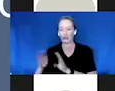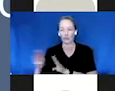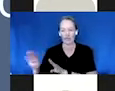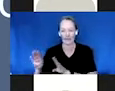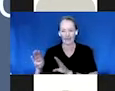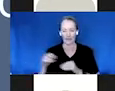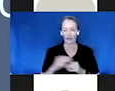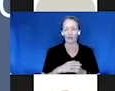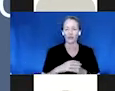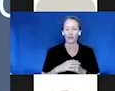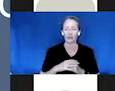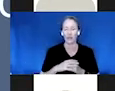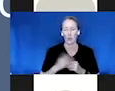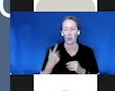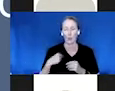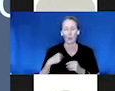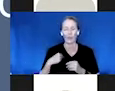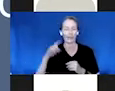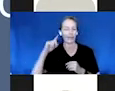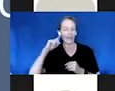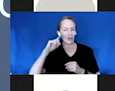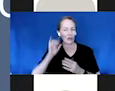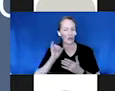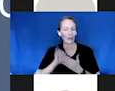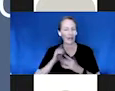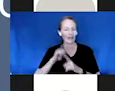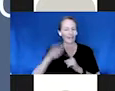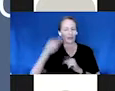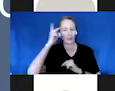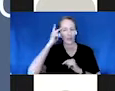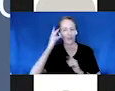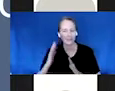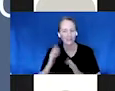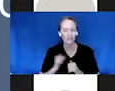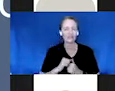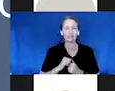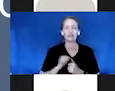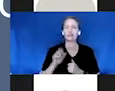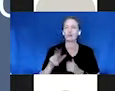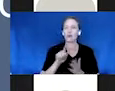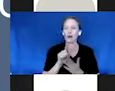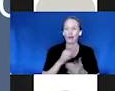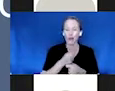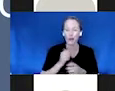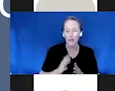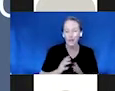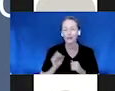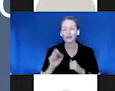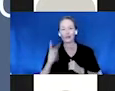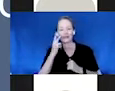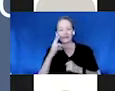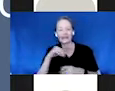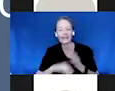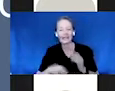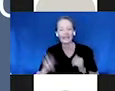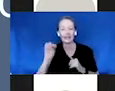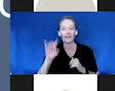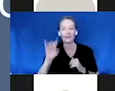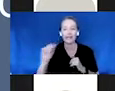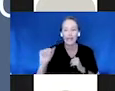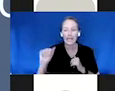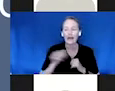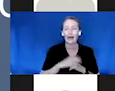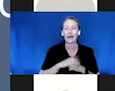that we hear a lot of politicians use, or a lot of lawmakers, or we see in the media where they talk about health behaviors and